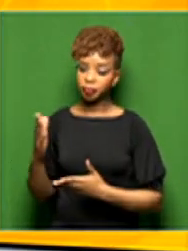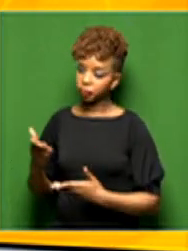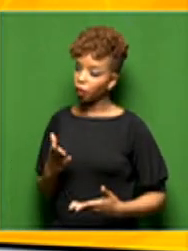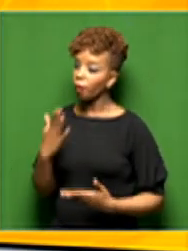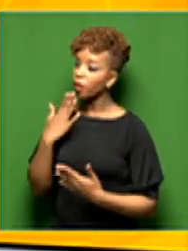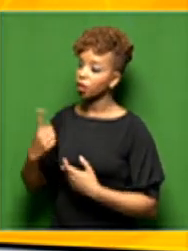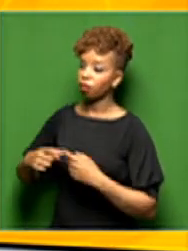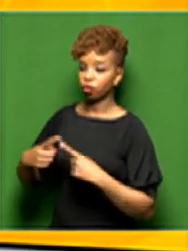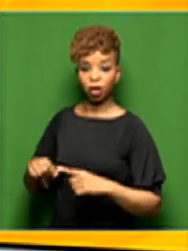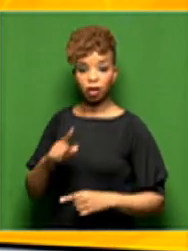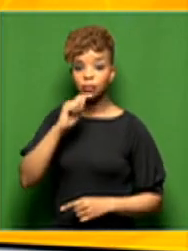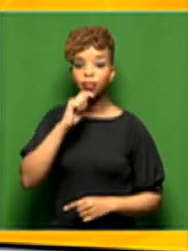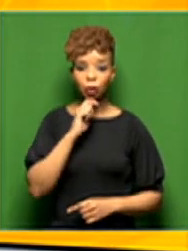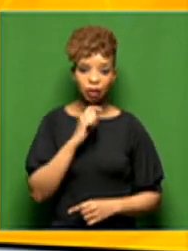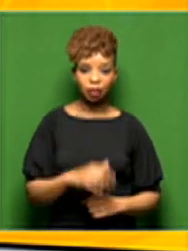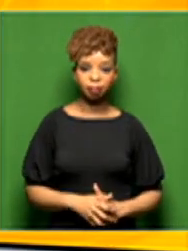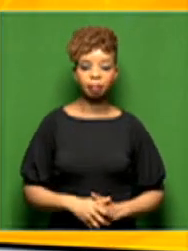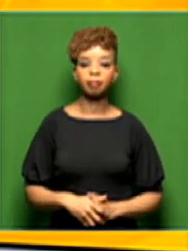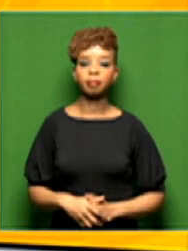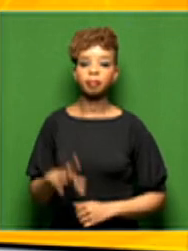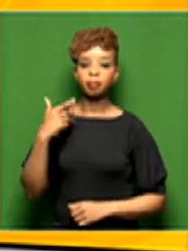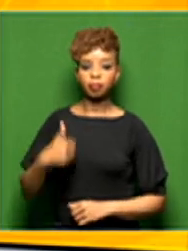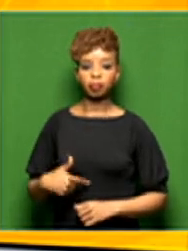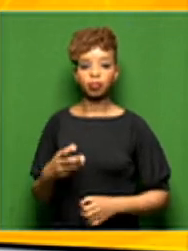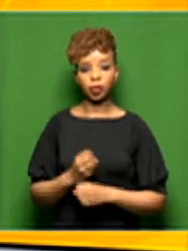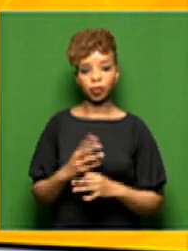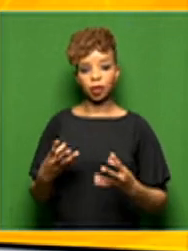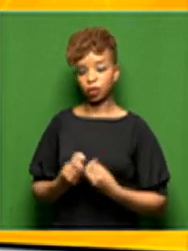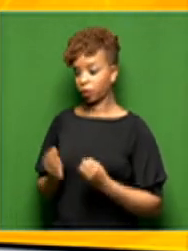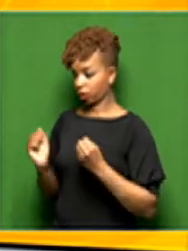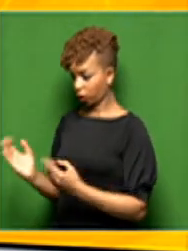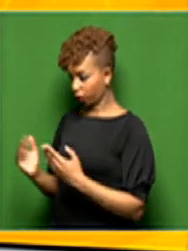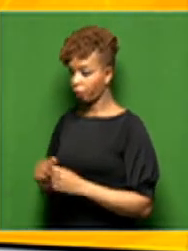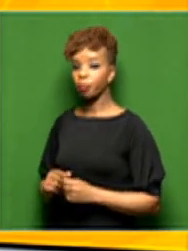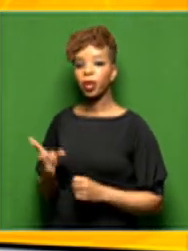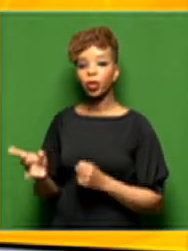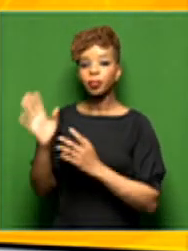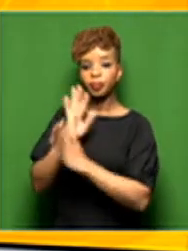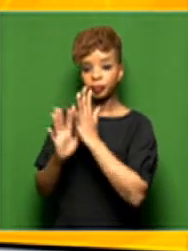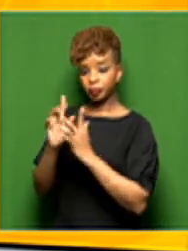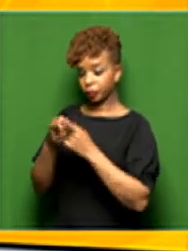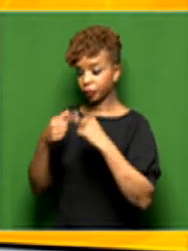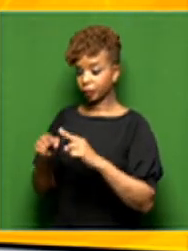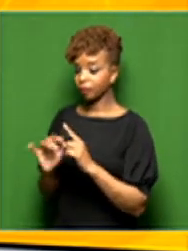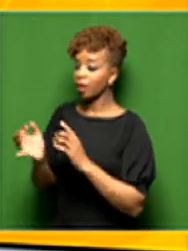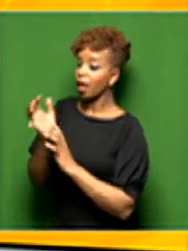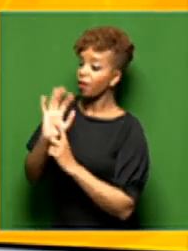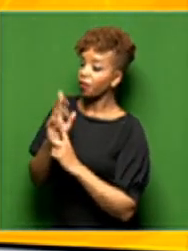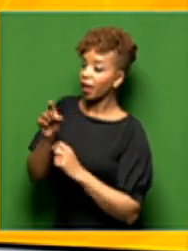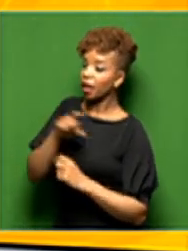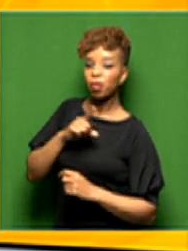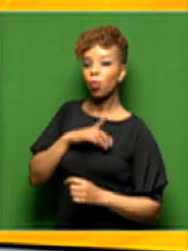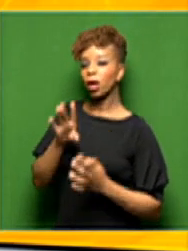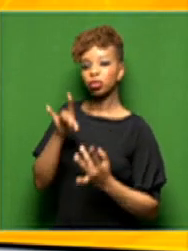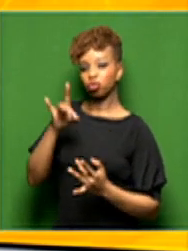Good morning. Good morning. All right, Dayakar, I'm going to start with you. Take us through the plot of the film and why you decided to tell this story through